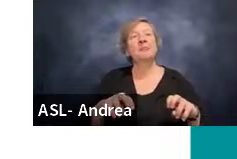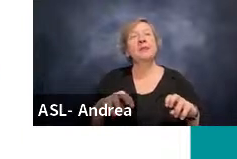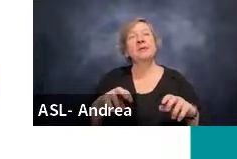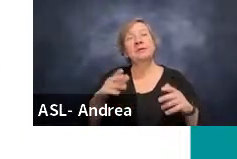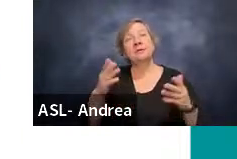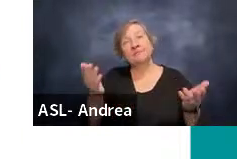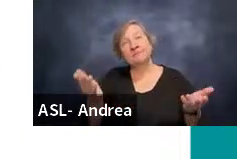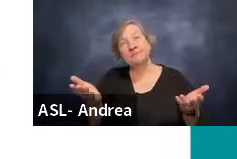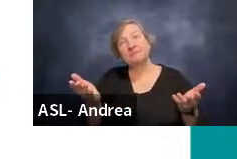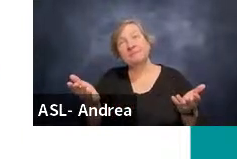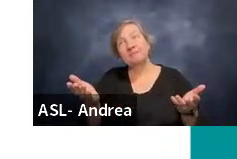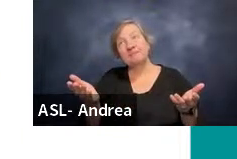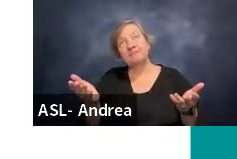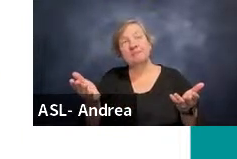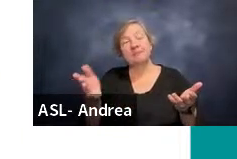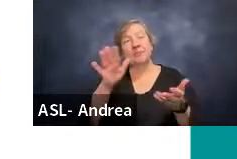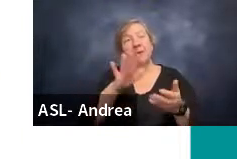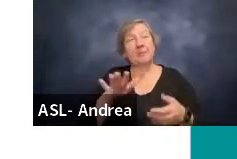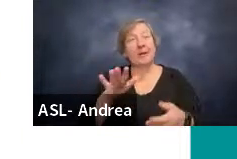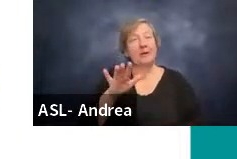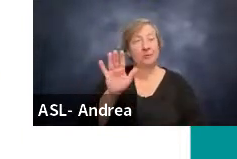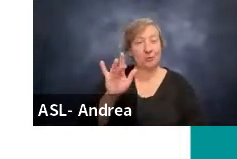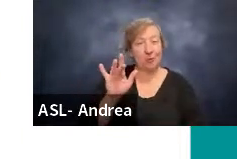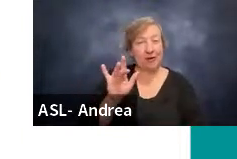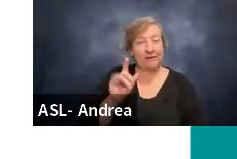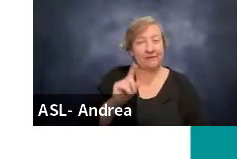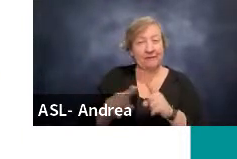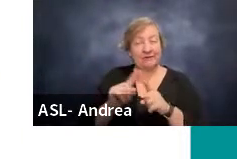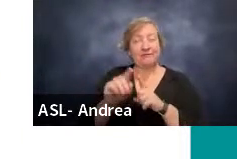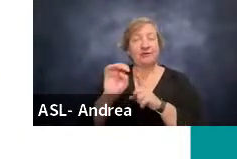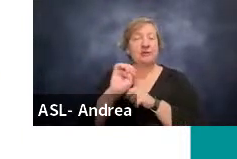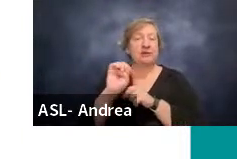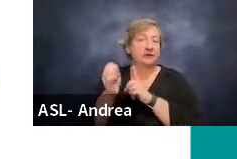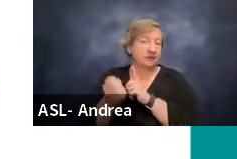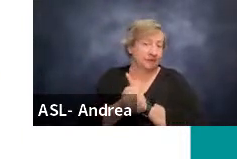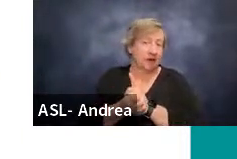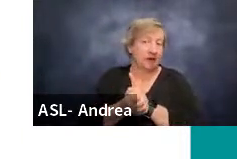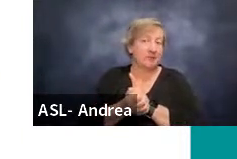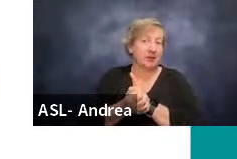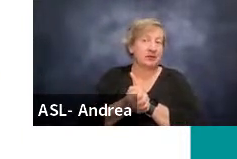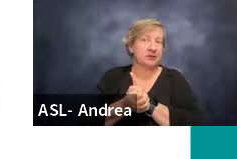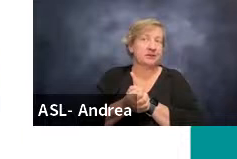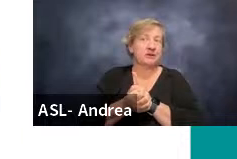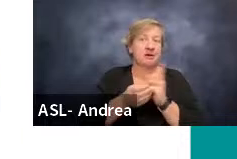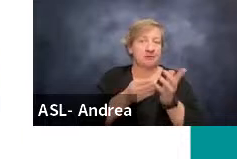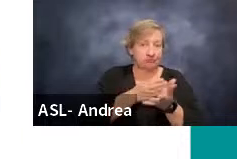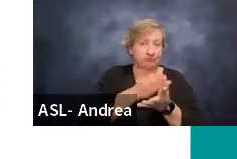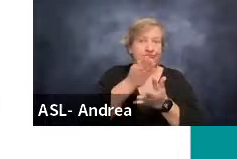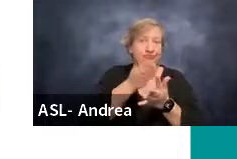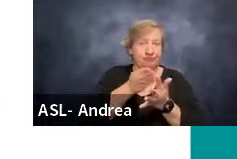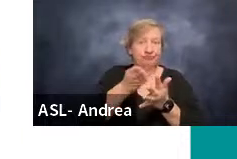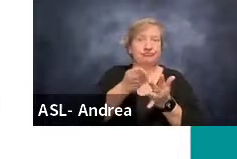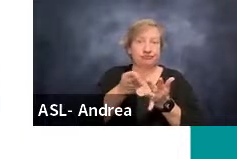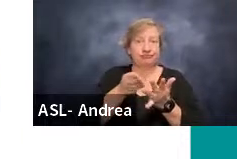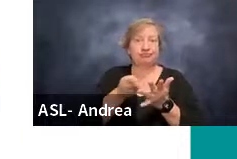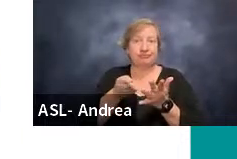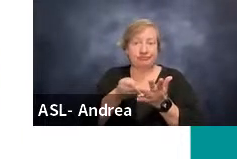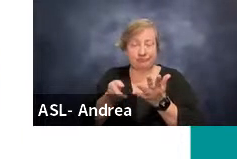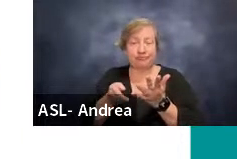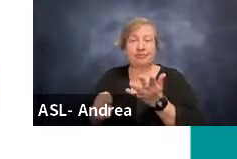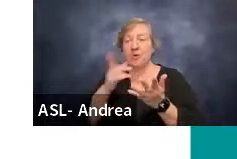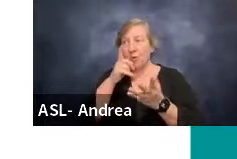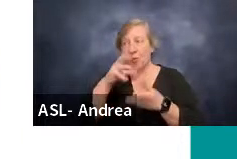close to, I'd say about 25 different environmental disciplines that we're doing this type of